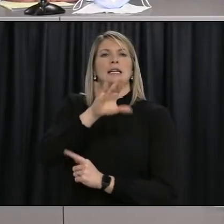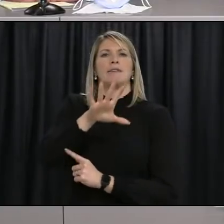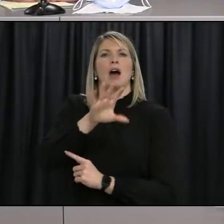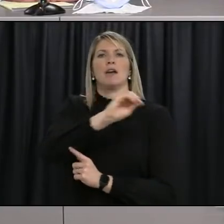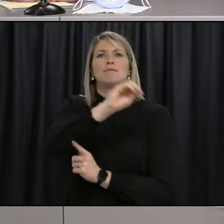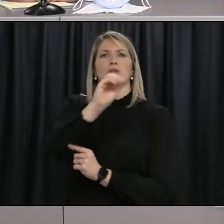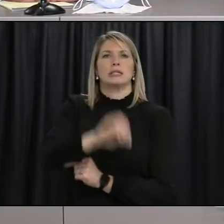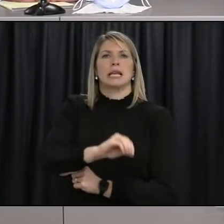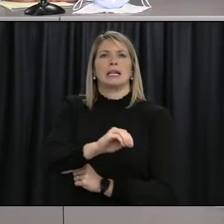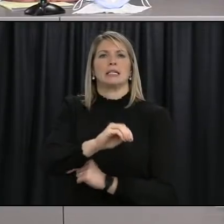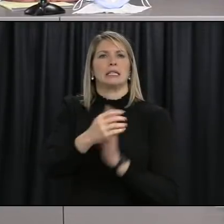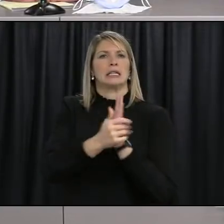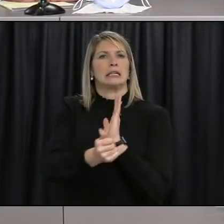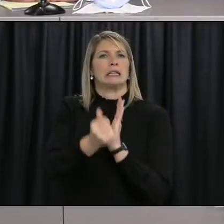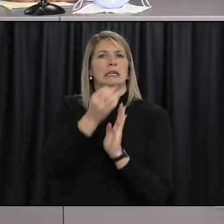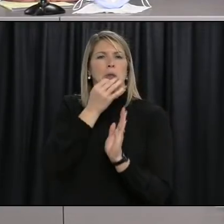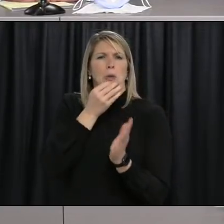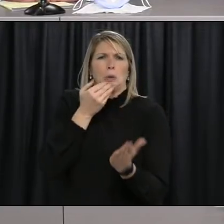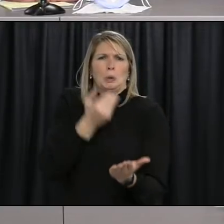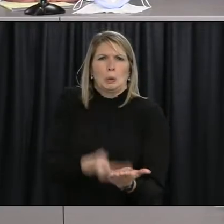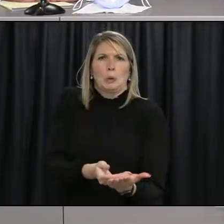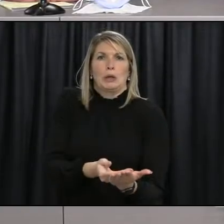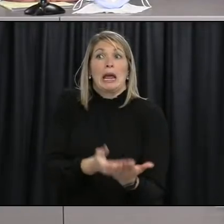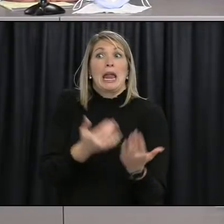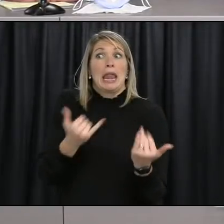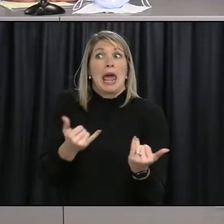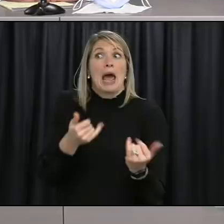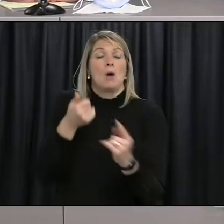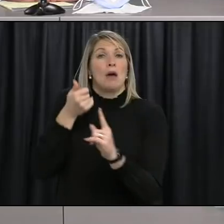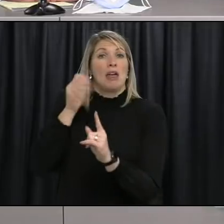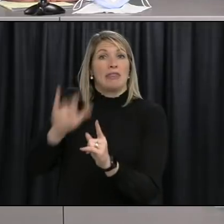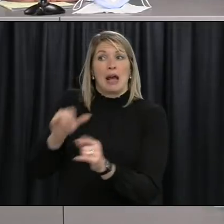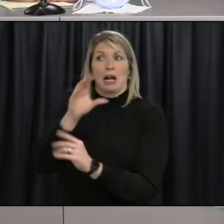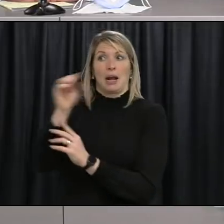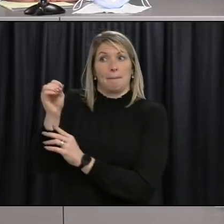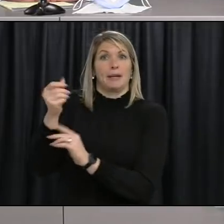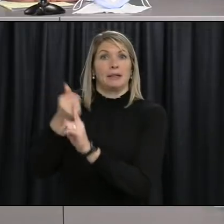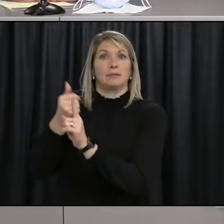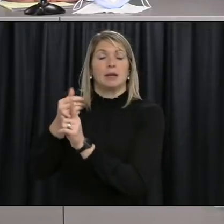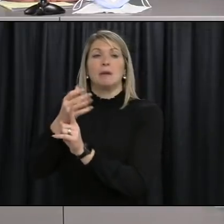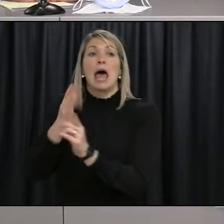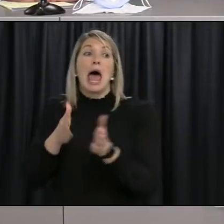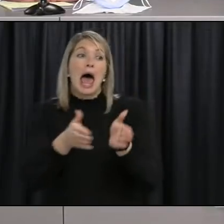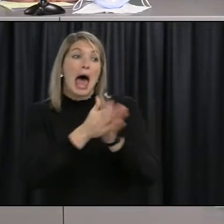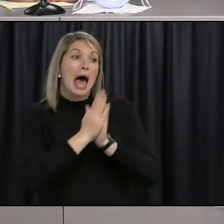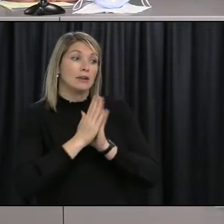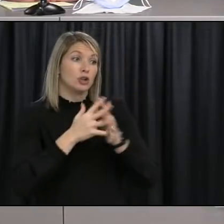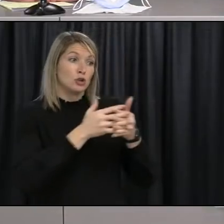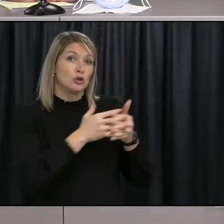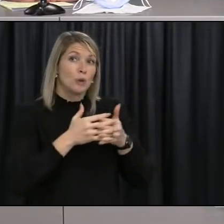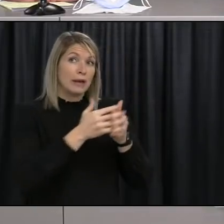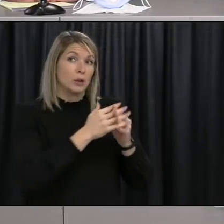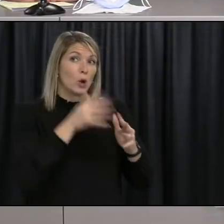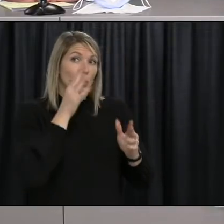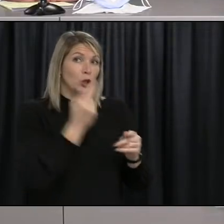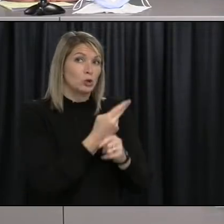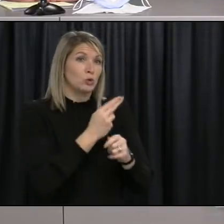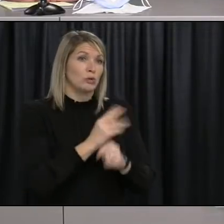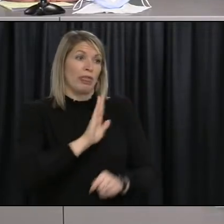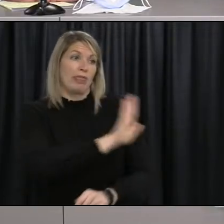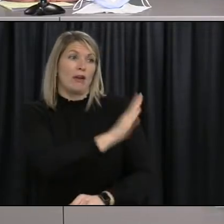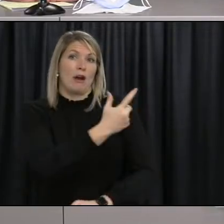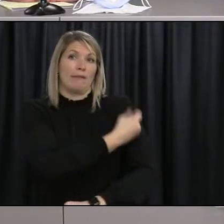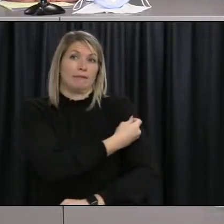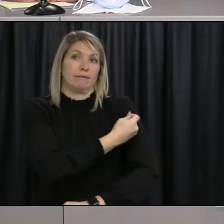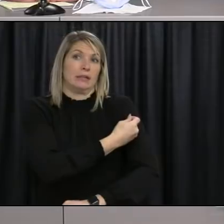to allow emergency use of the vaccine. And Dr. Fitzgerald, I'd just like to get your thoughts on what was announced by them, and do you think